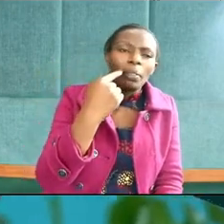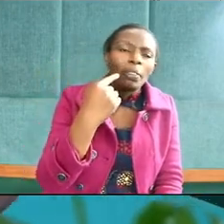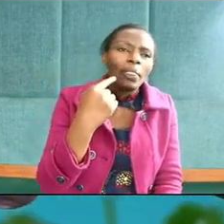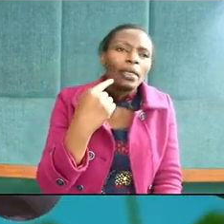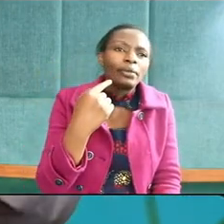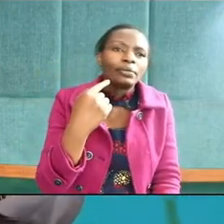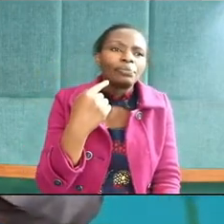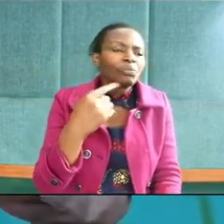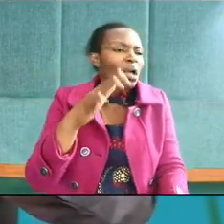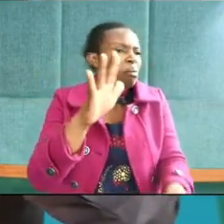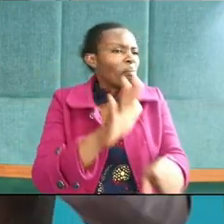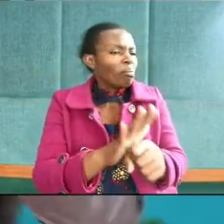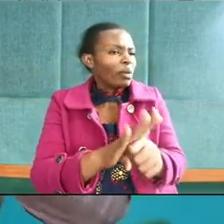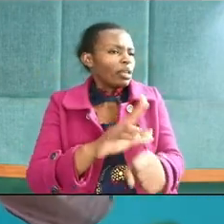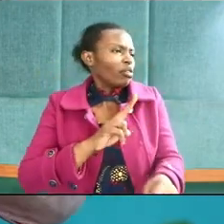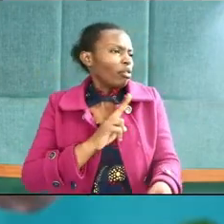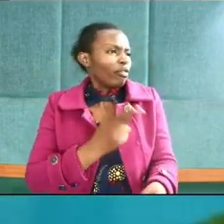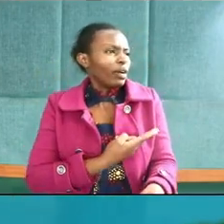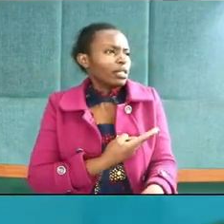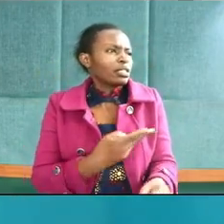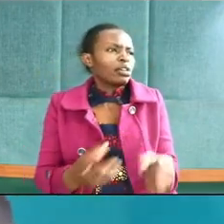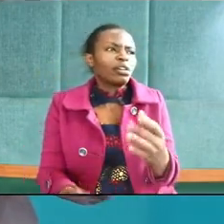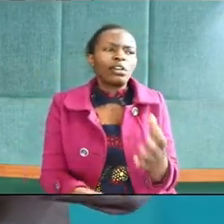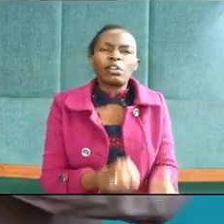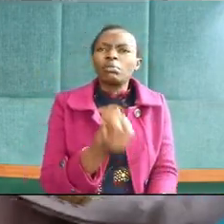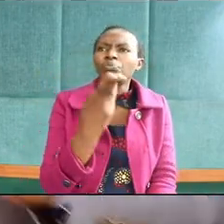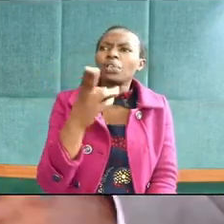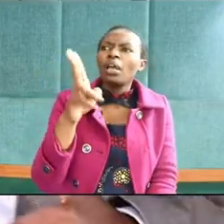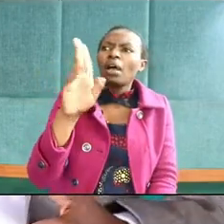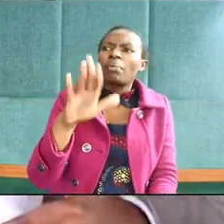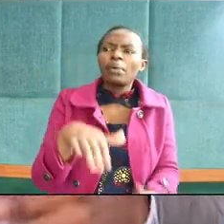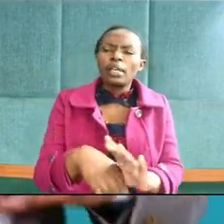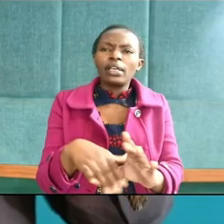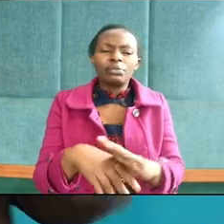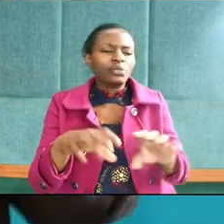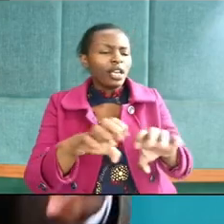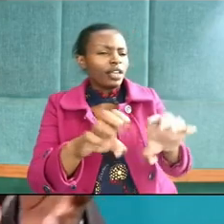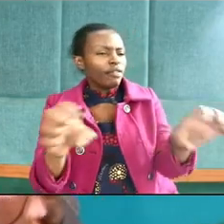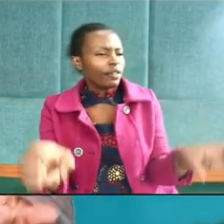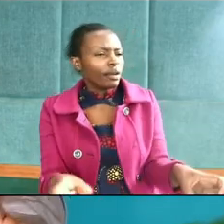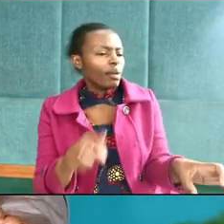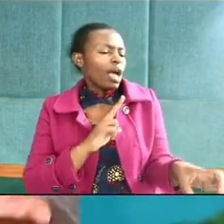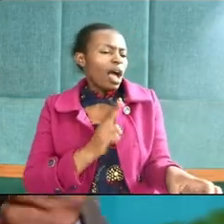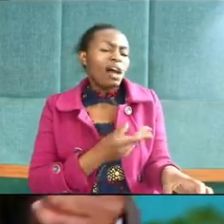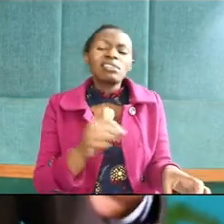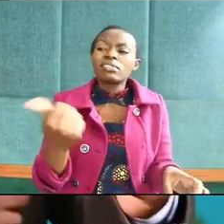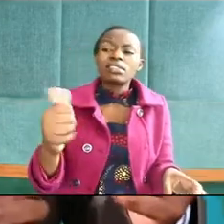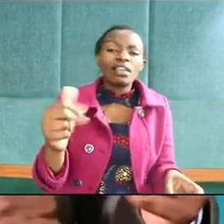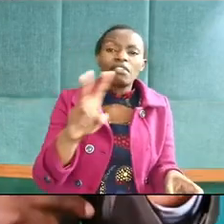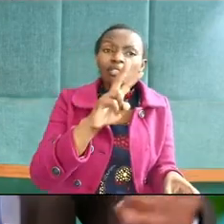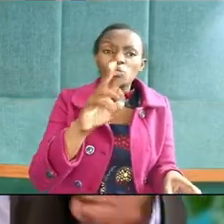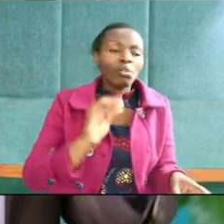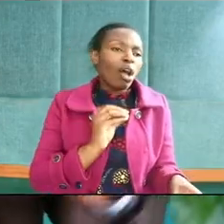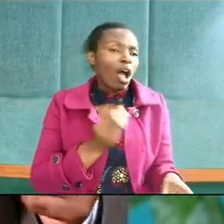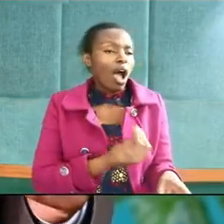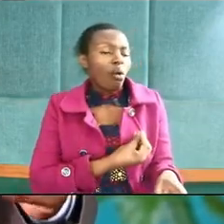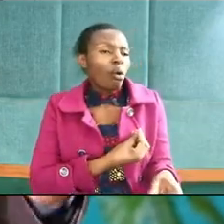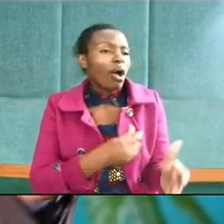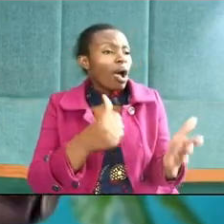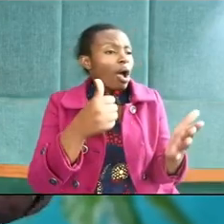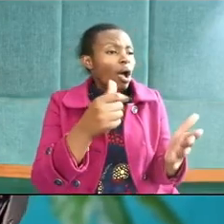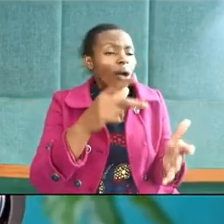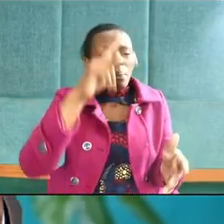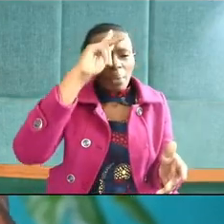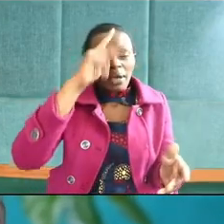You see, many of us grew up in an environment where we never saw our parents have